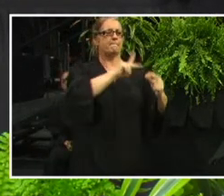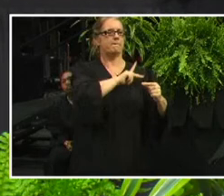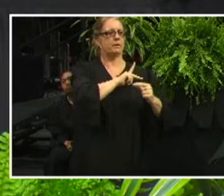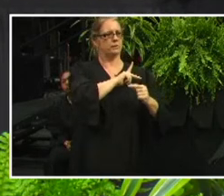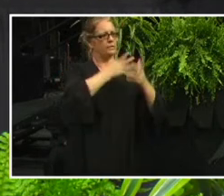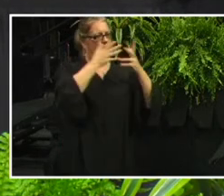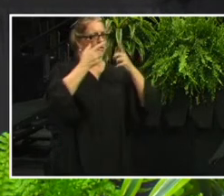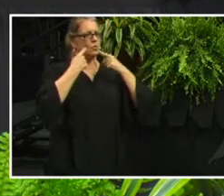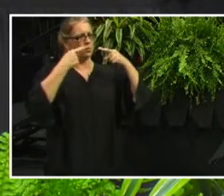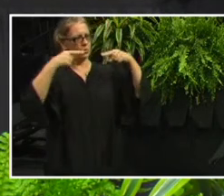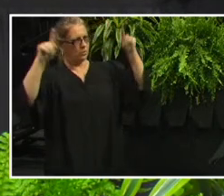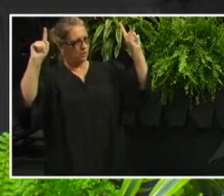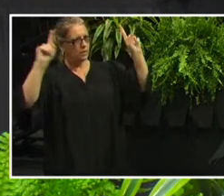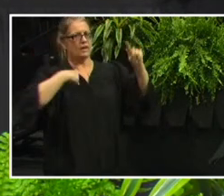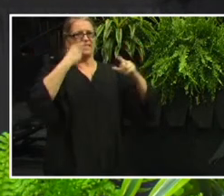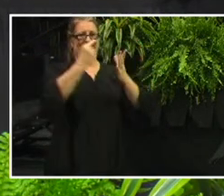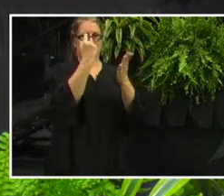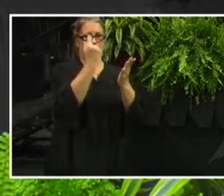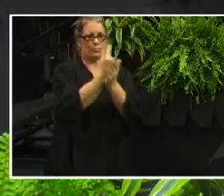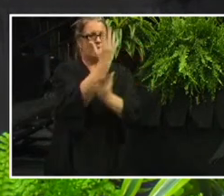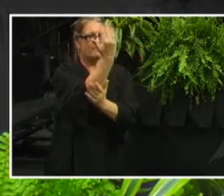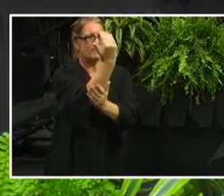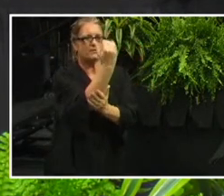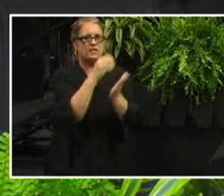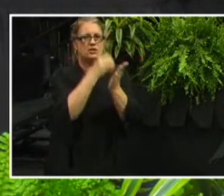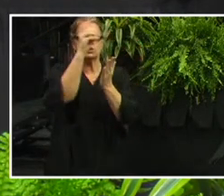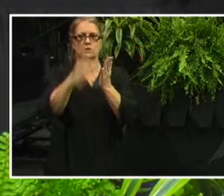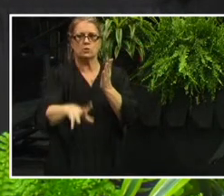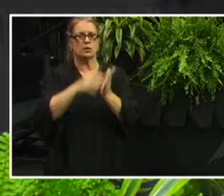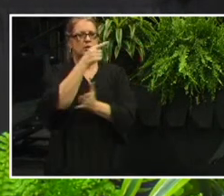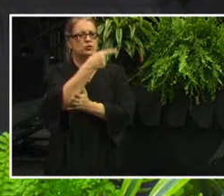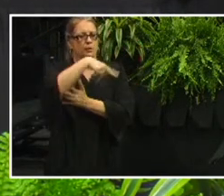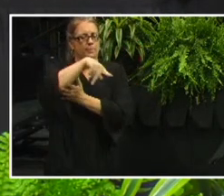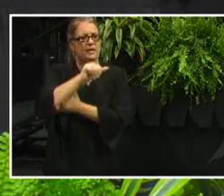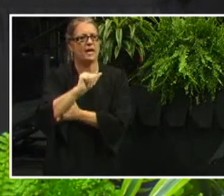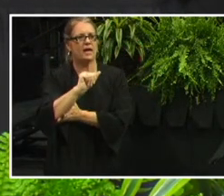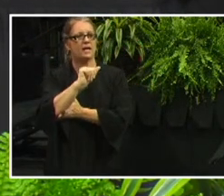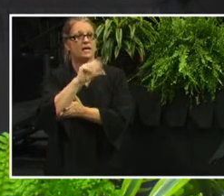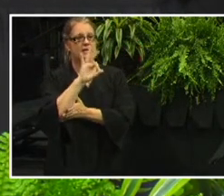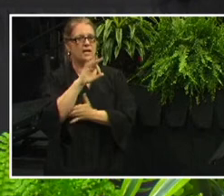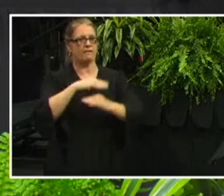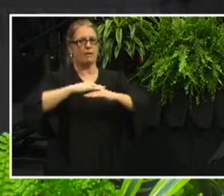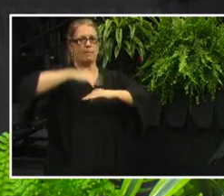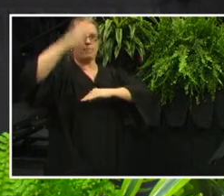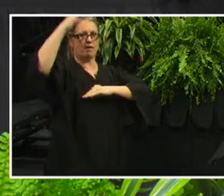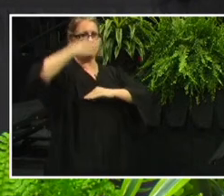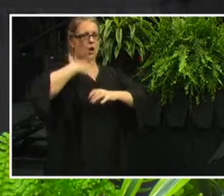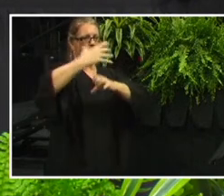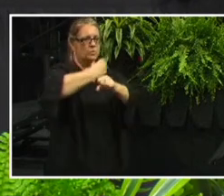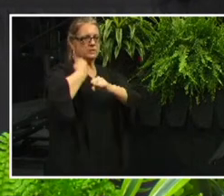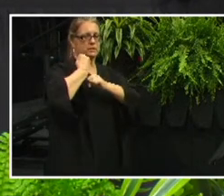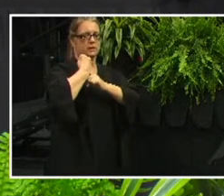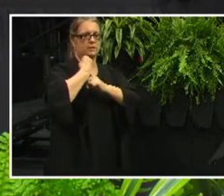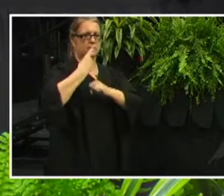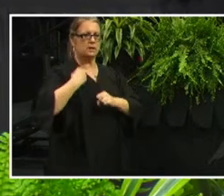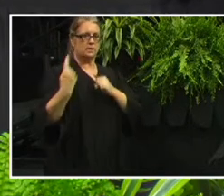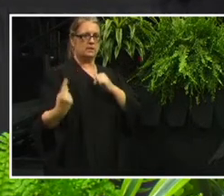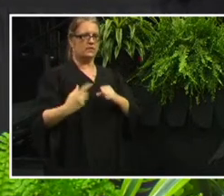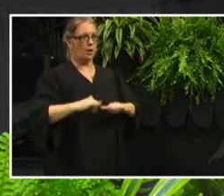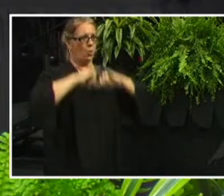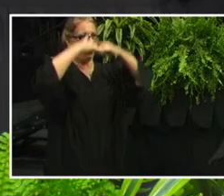accomplishments. In this group, there are 15 students with GPAs of 95 and above who are receiving the Superintendent's